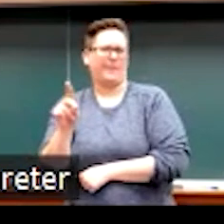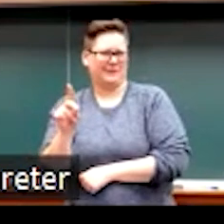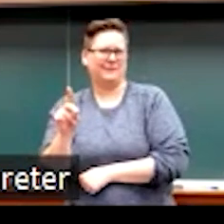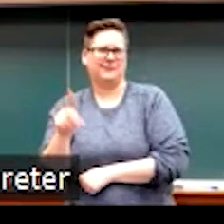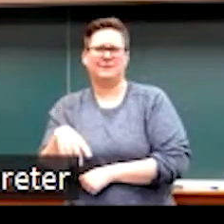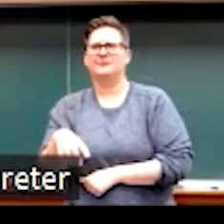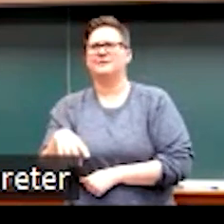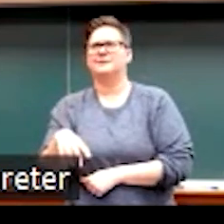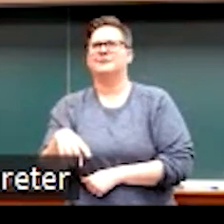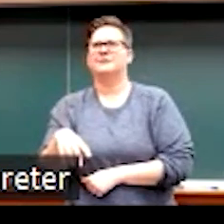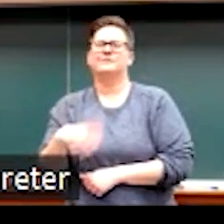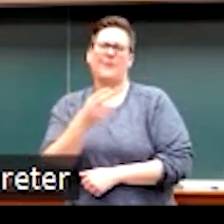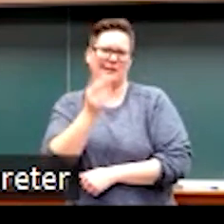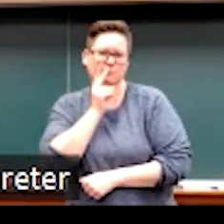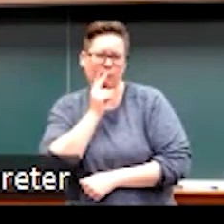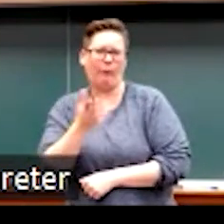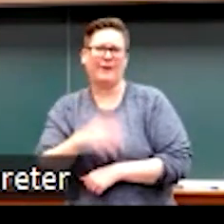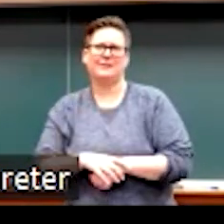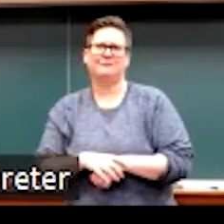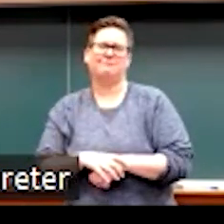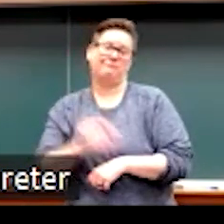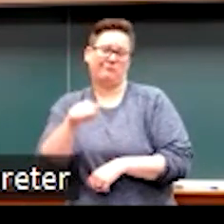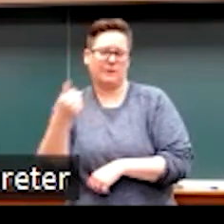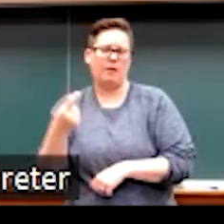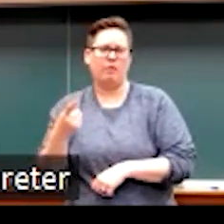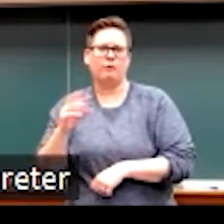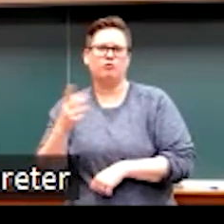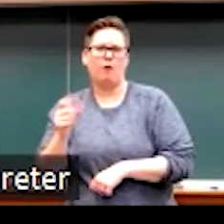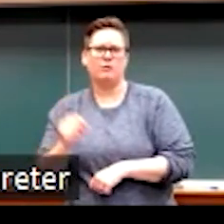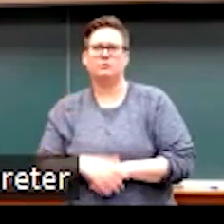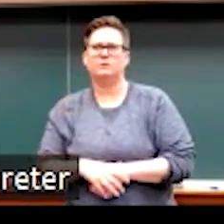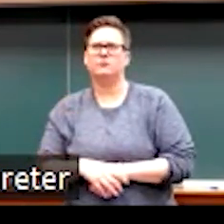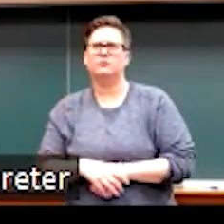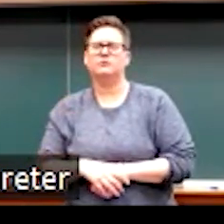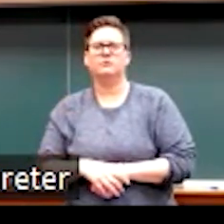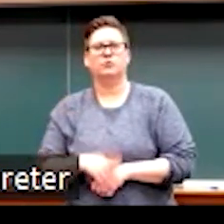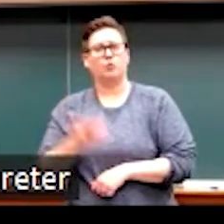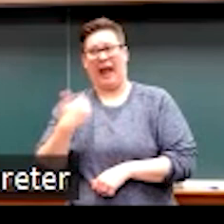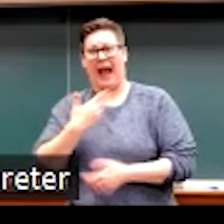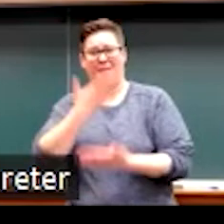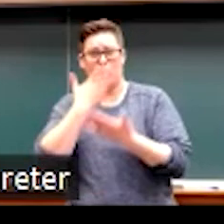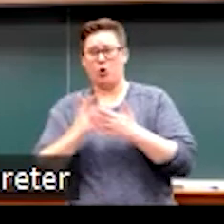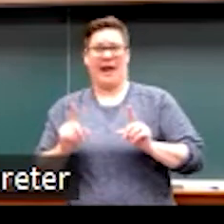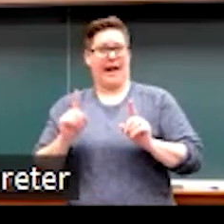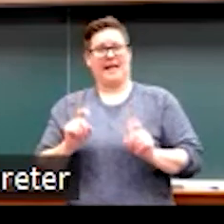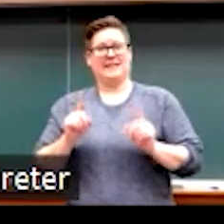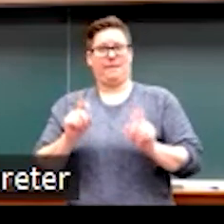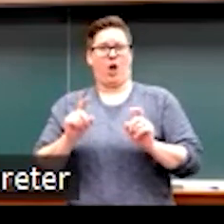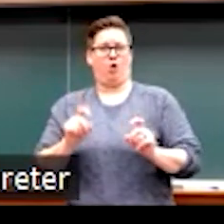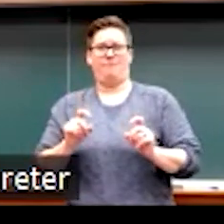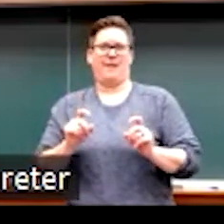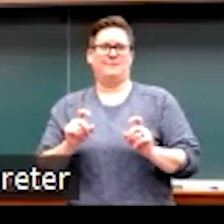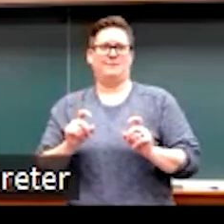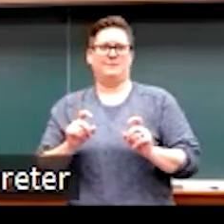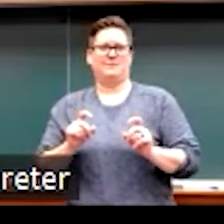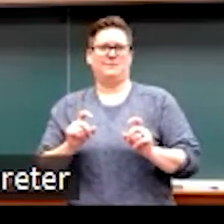substance use or nicotine use, other drug use. And is there a good experimental